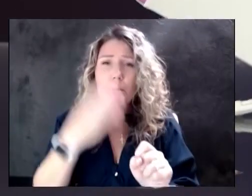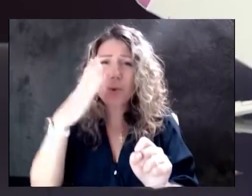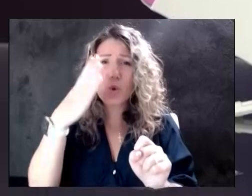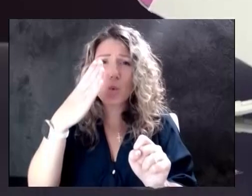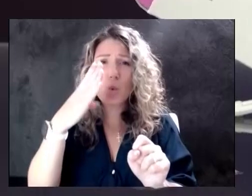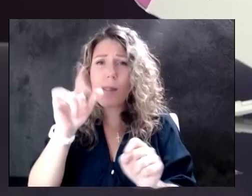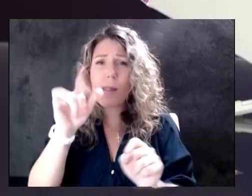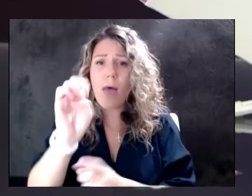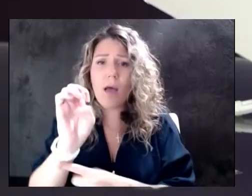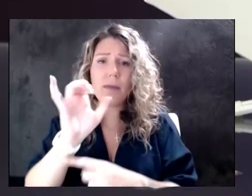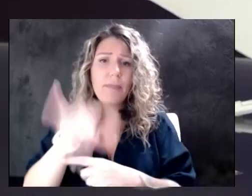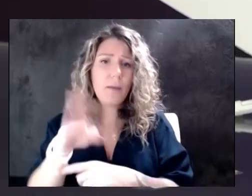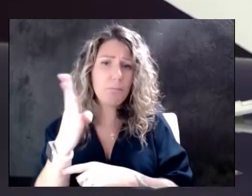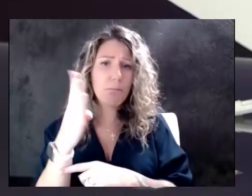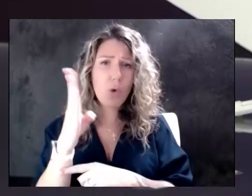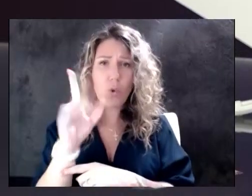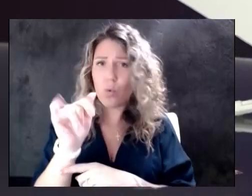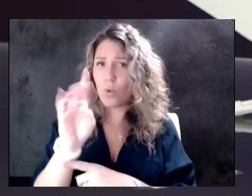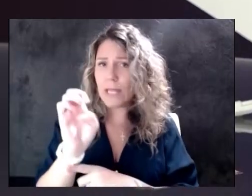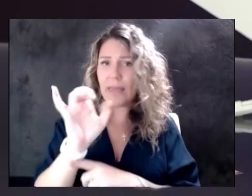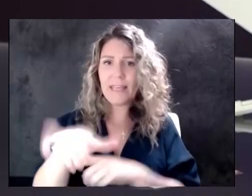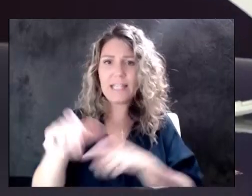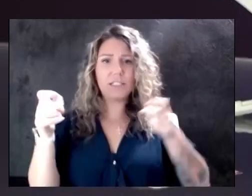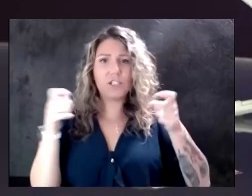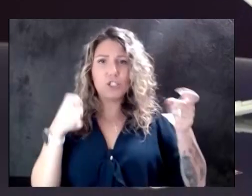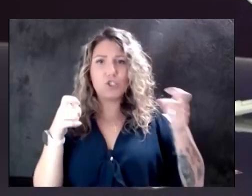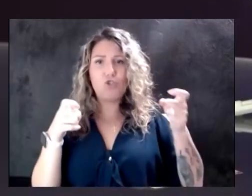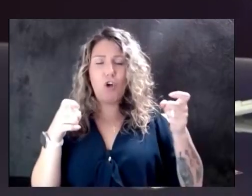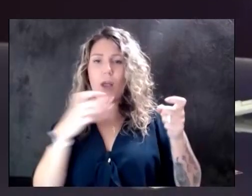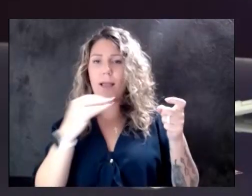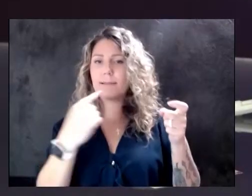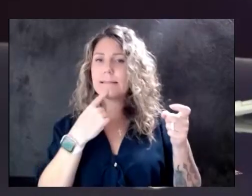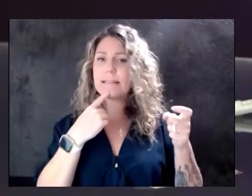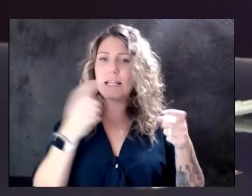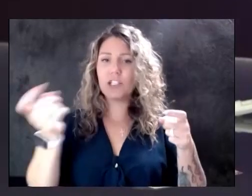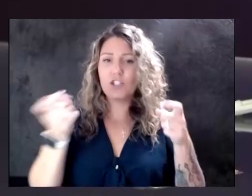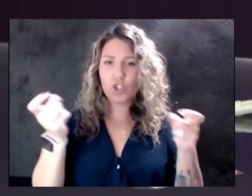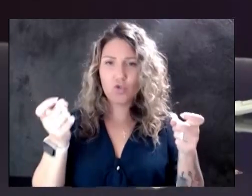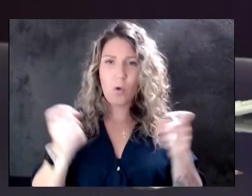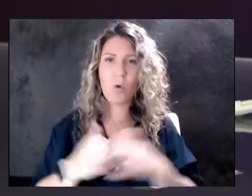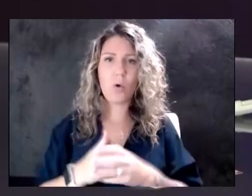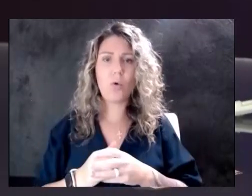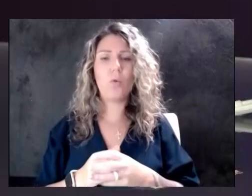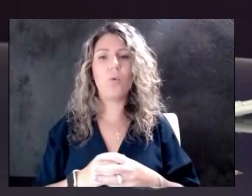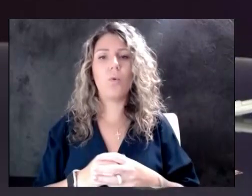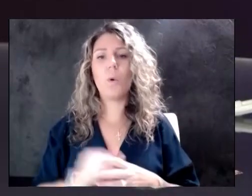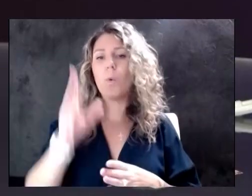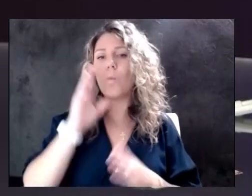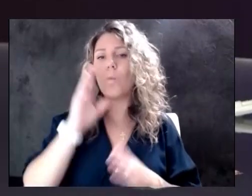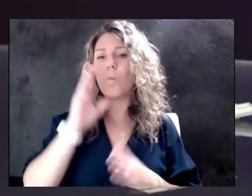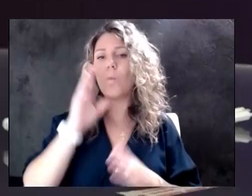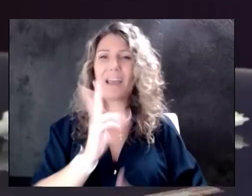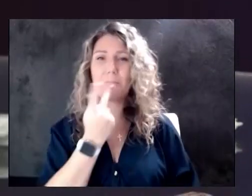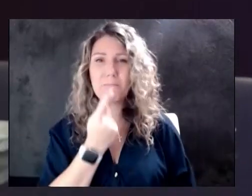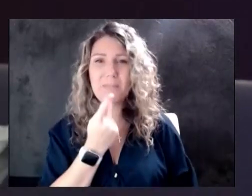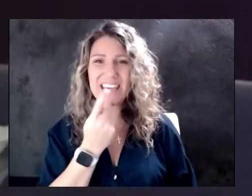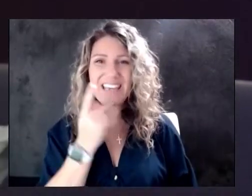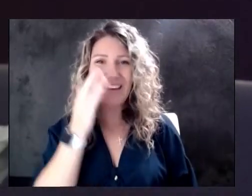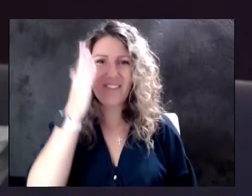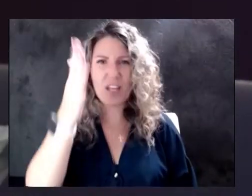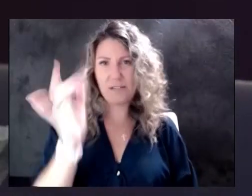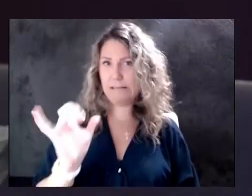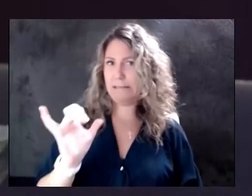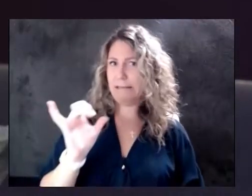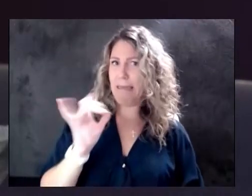blue line is your control line. It says control there. Okay. It's going to turn pink eventually. So it's like a pregnancy test. It